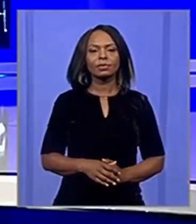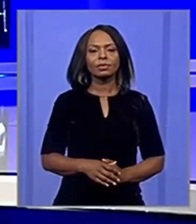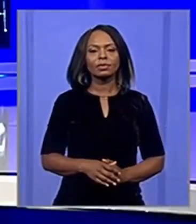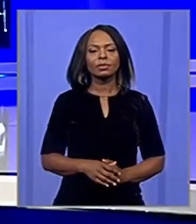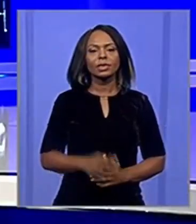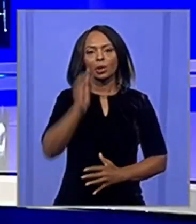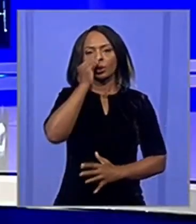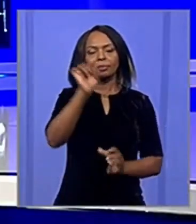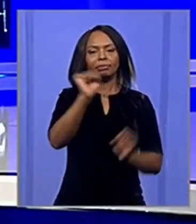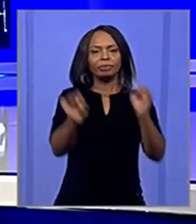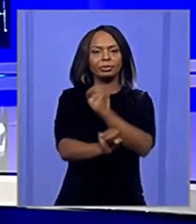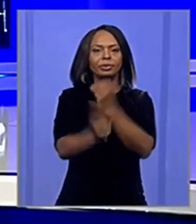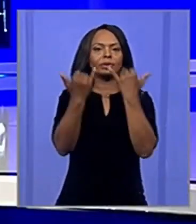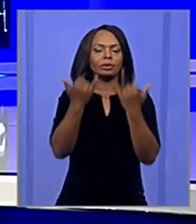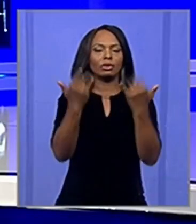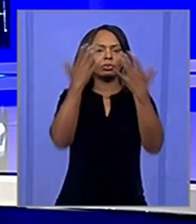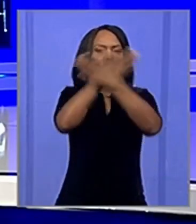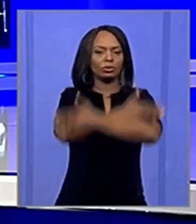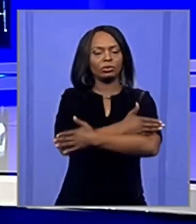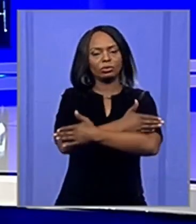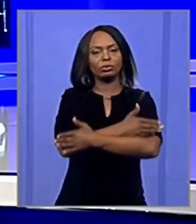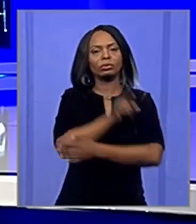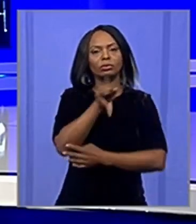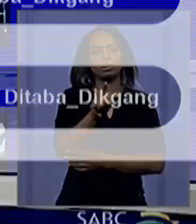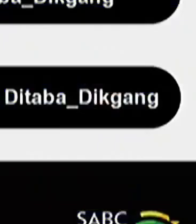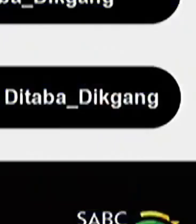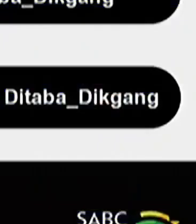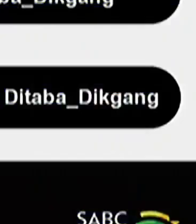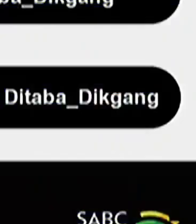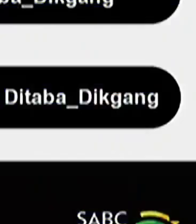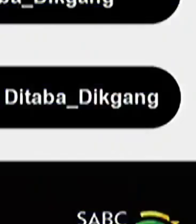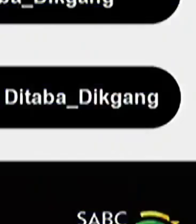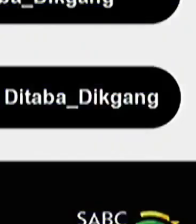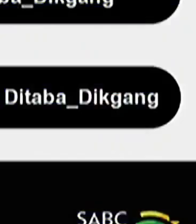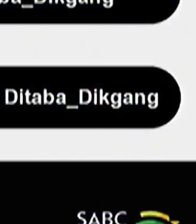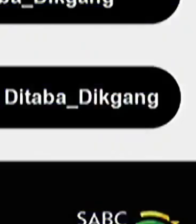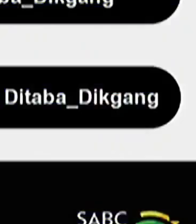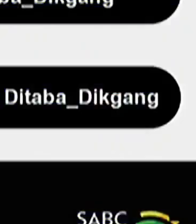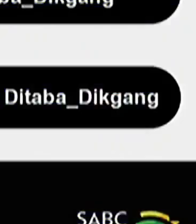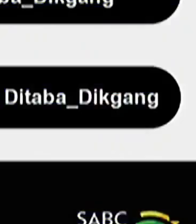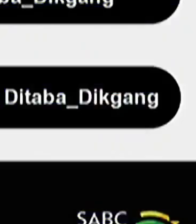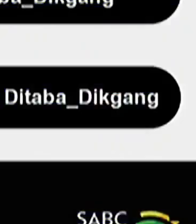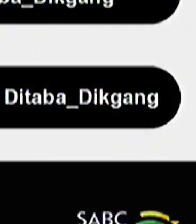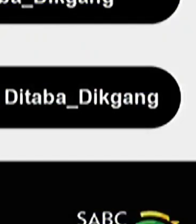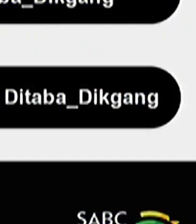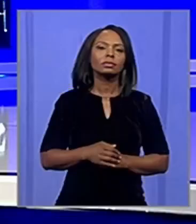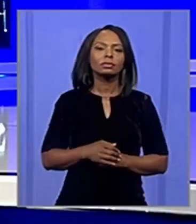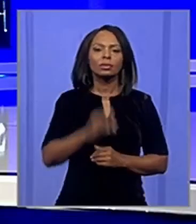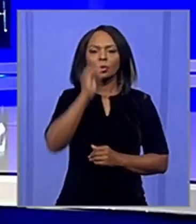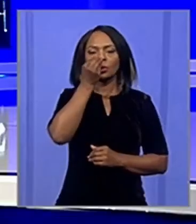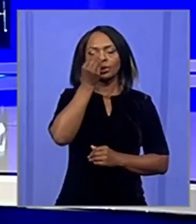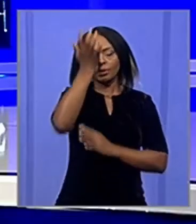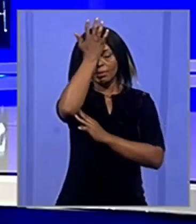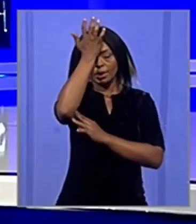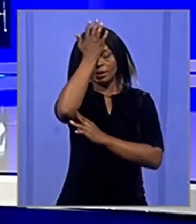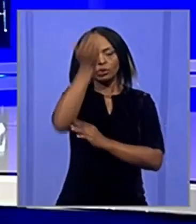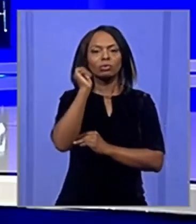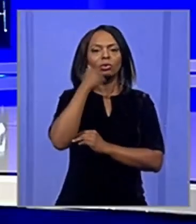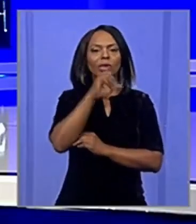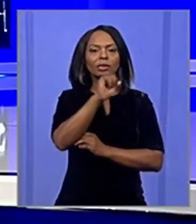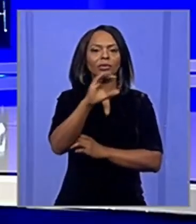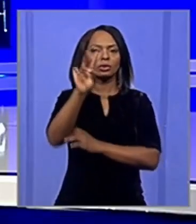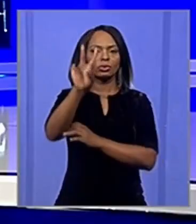Motho di ne di le kalo tsa segonjono se le ba le go ikgolaganya le rona mo mafaratlhatlheng a ditlhaeletsano. Kgaso e latelang ke ya sepedi ka moso mo SABC